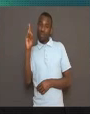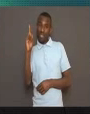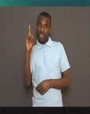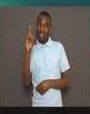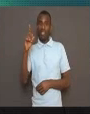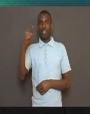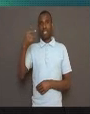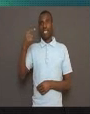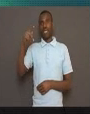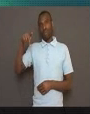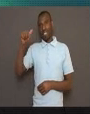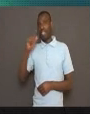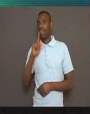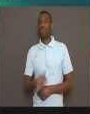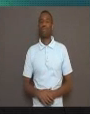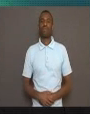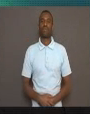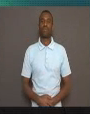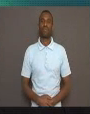117 gigapascals.